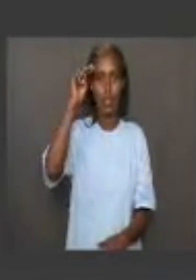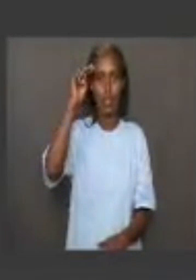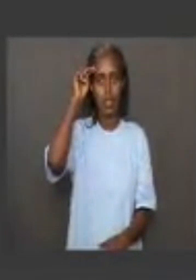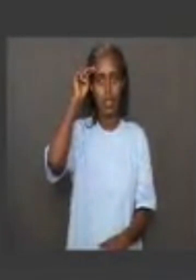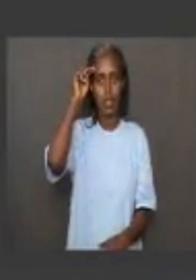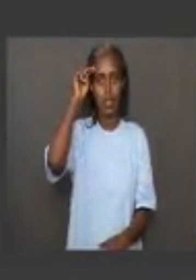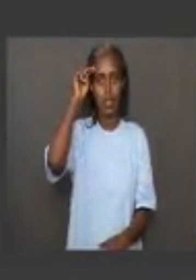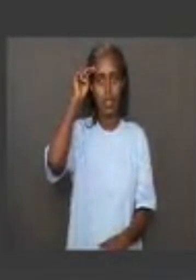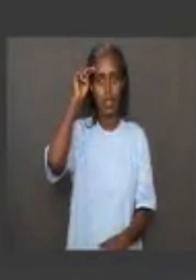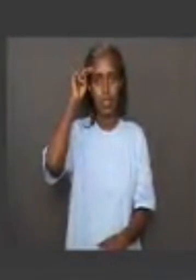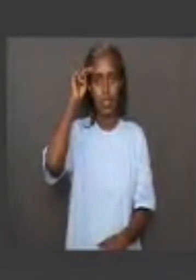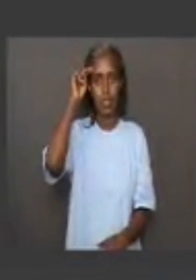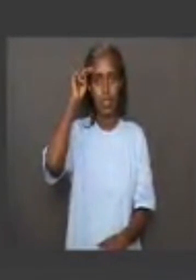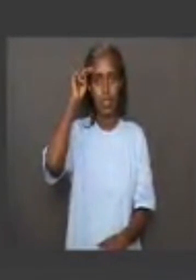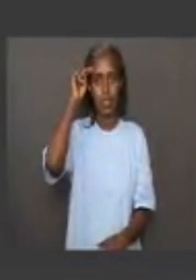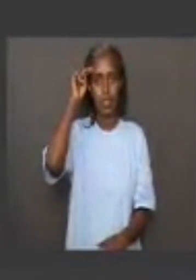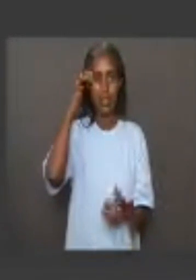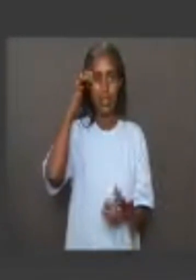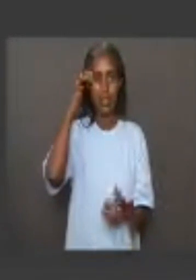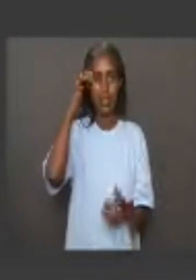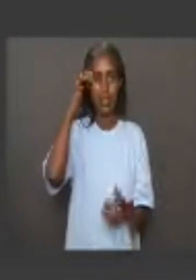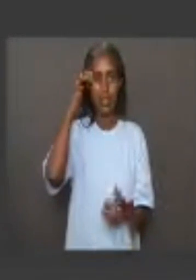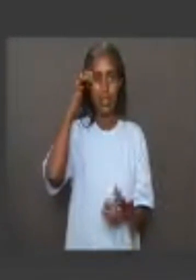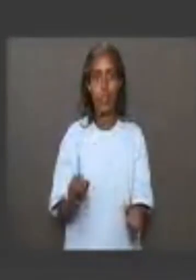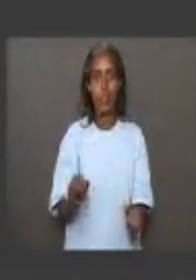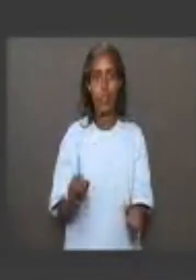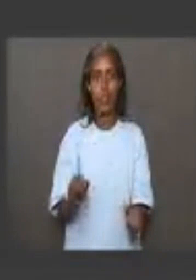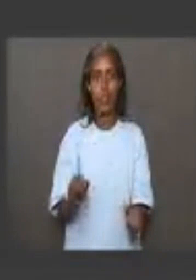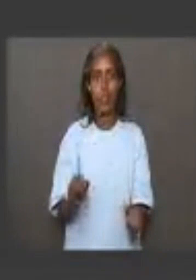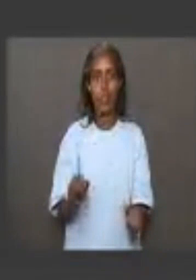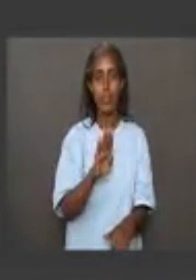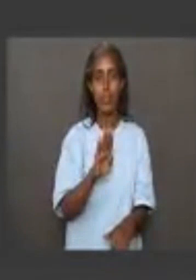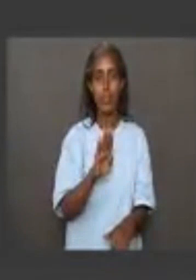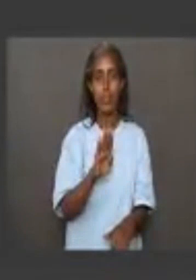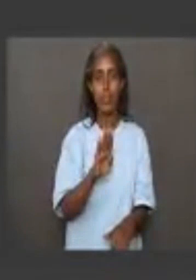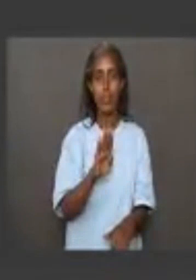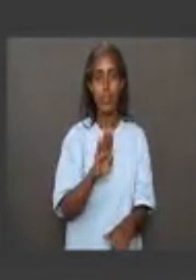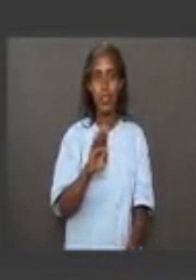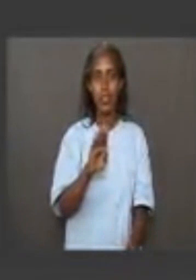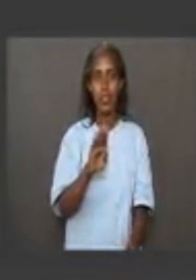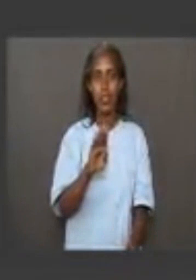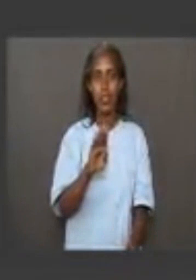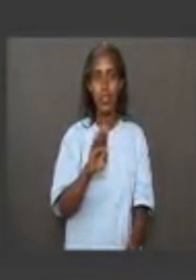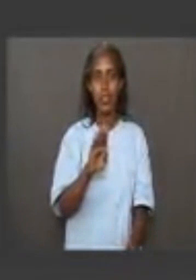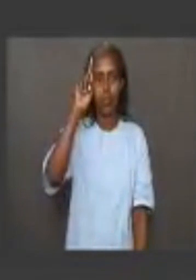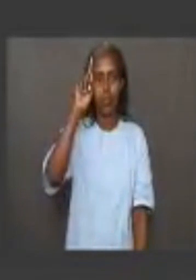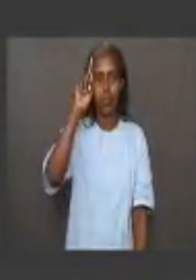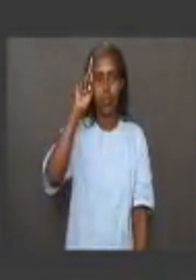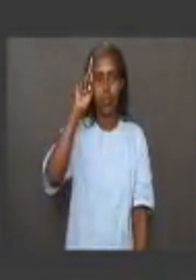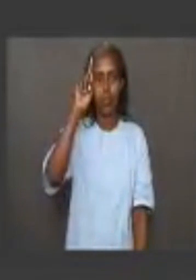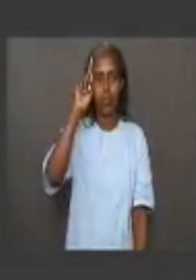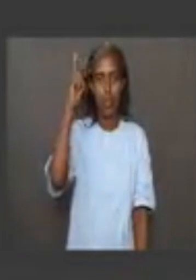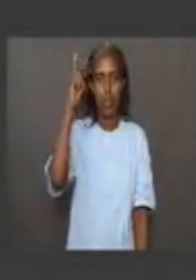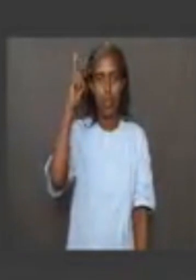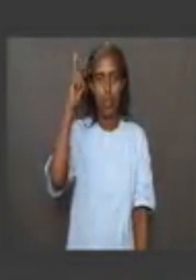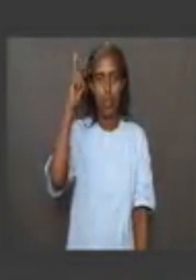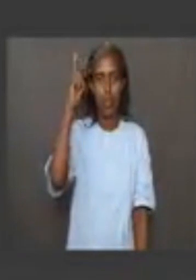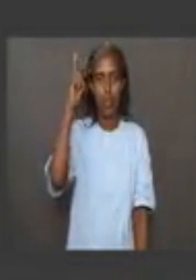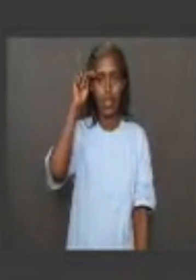n over b to the power of 1